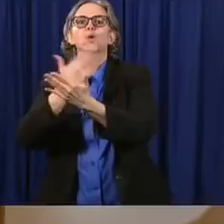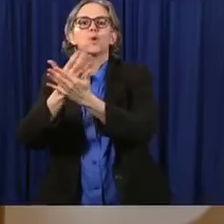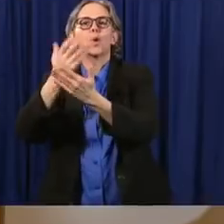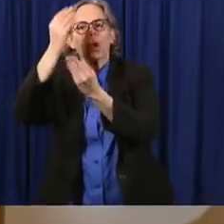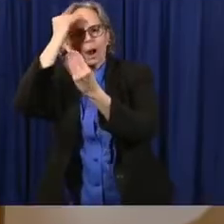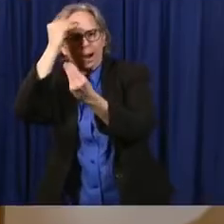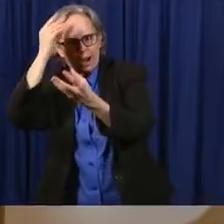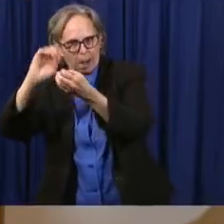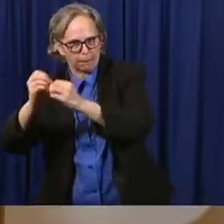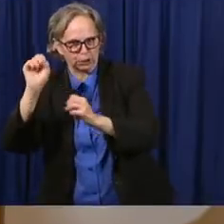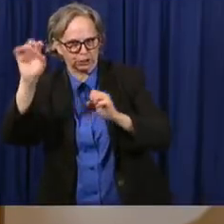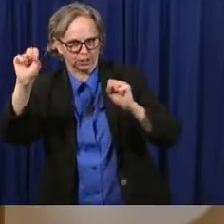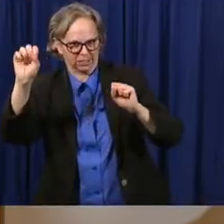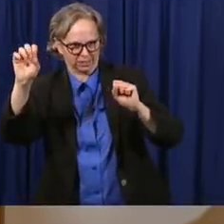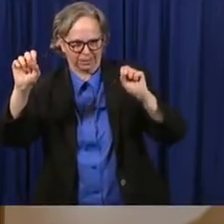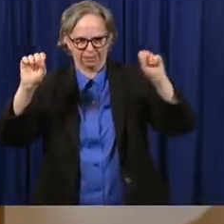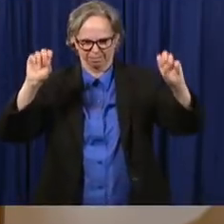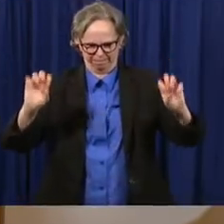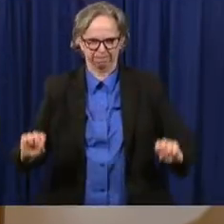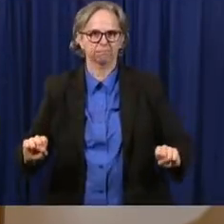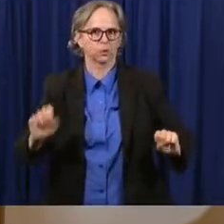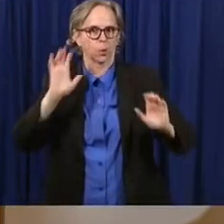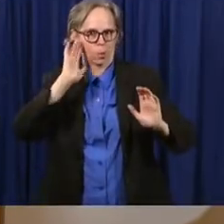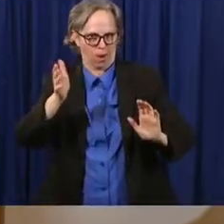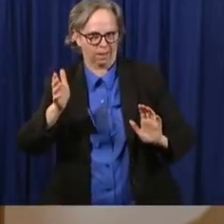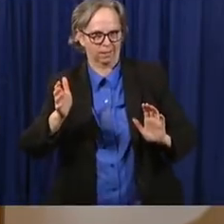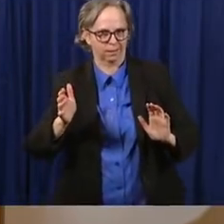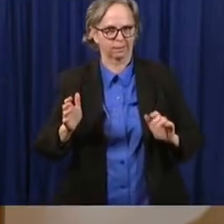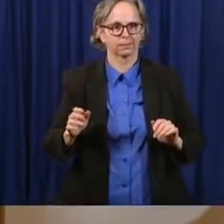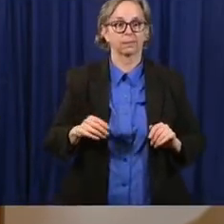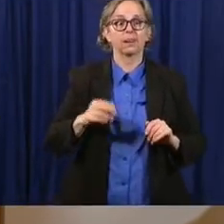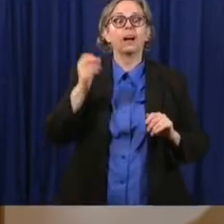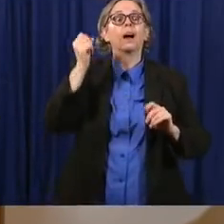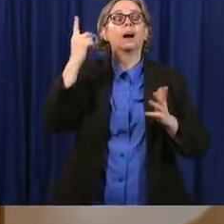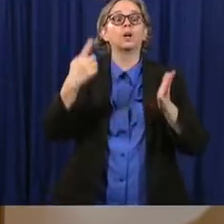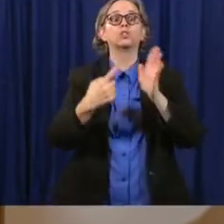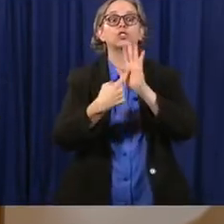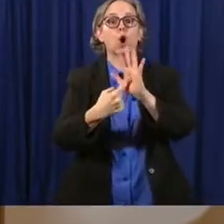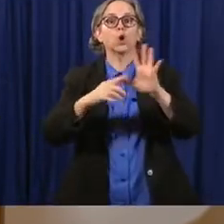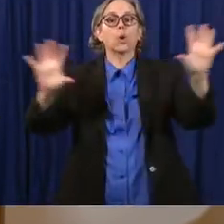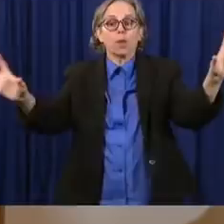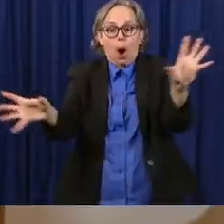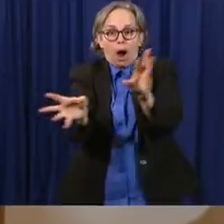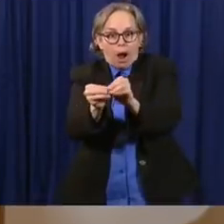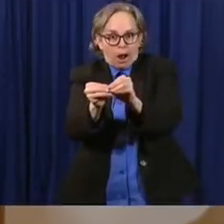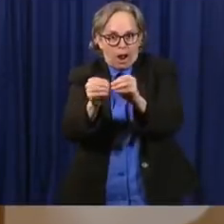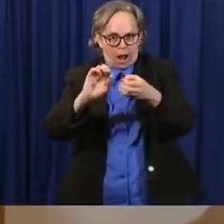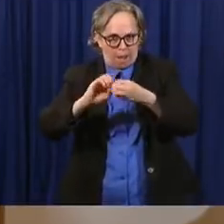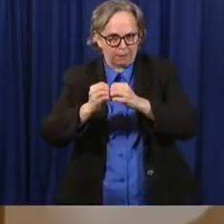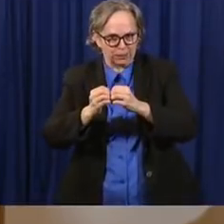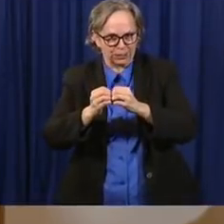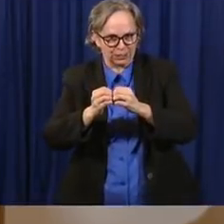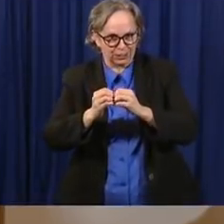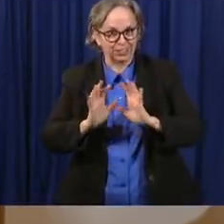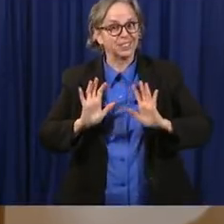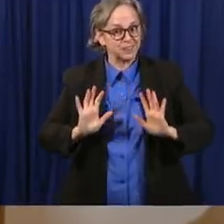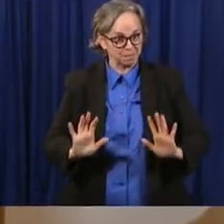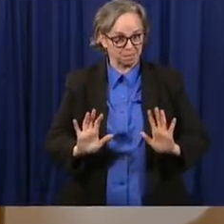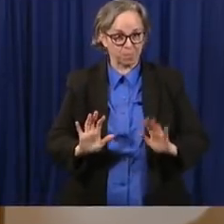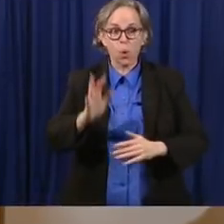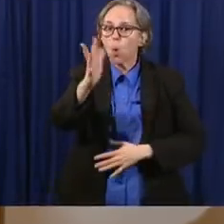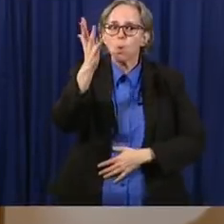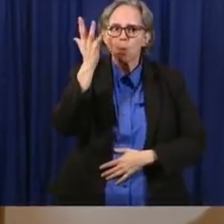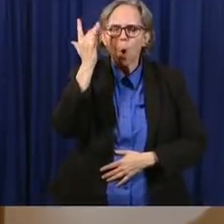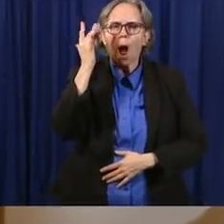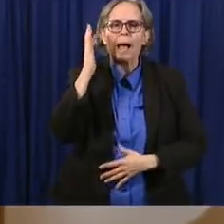numbers. Then we're going to put the total. So those, anybody looking at those will be able to see that.